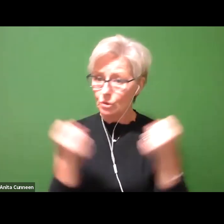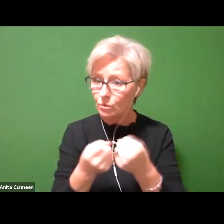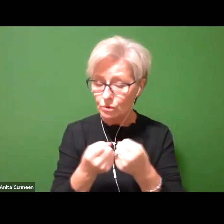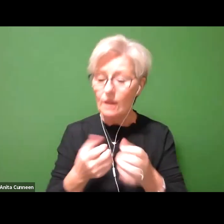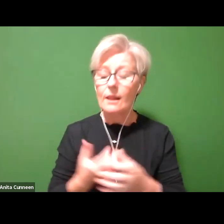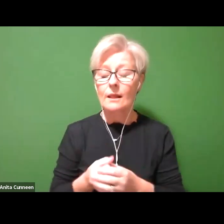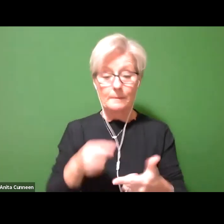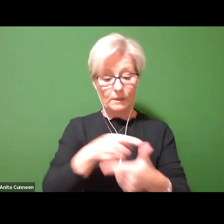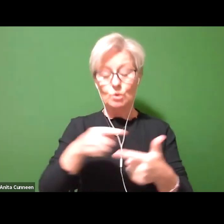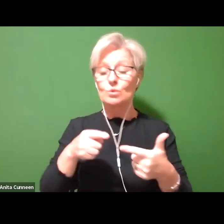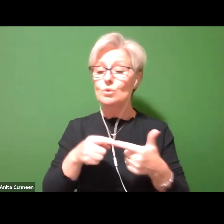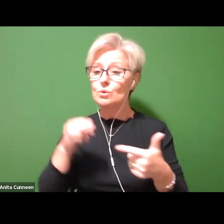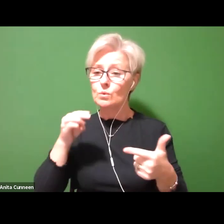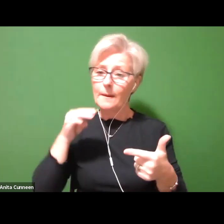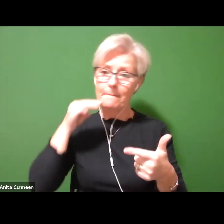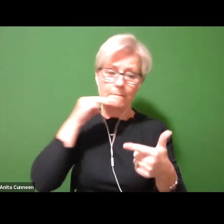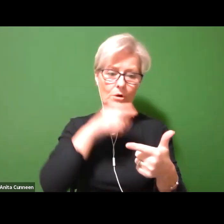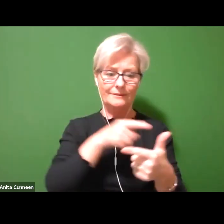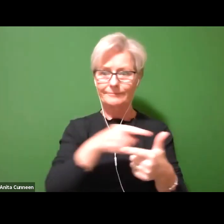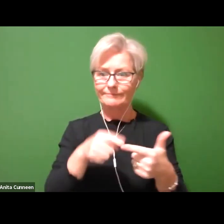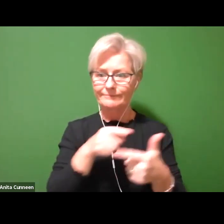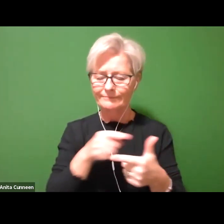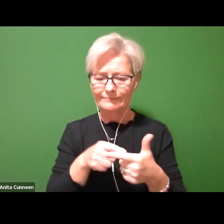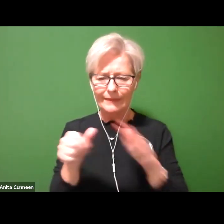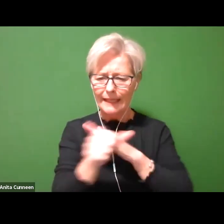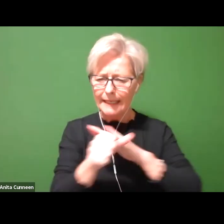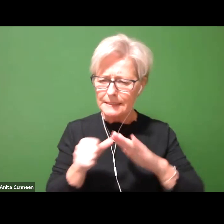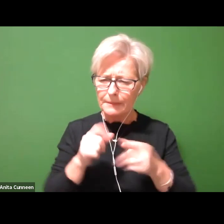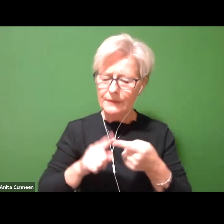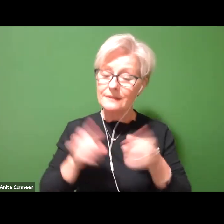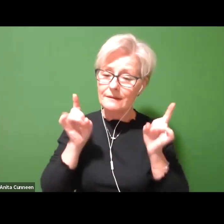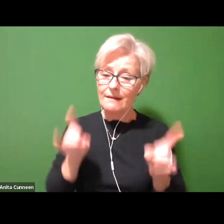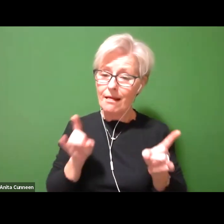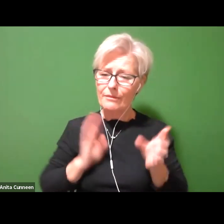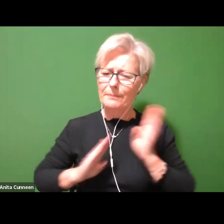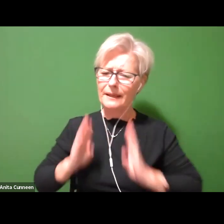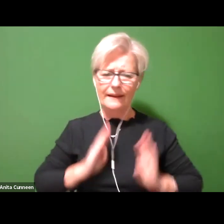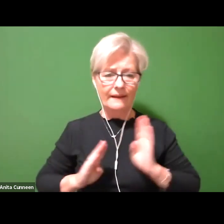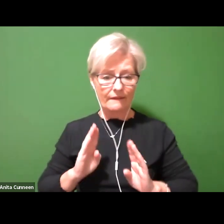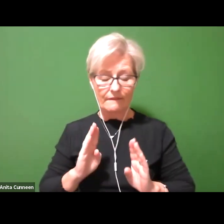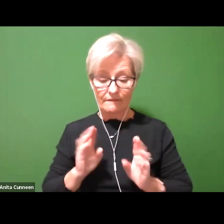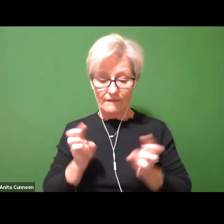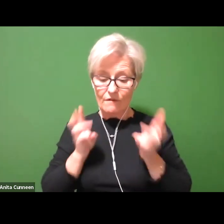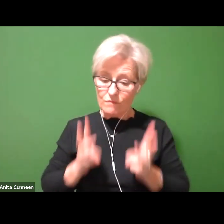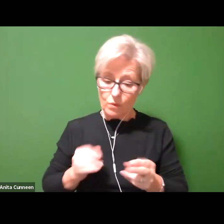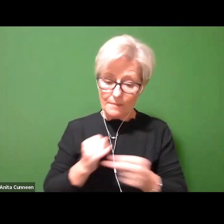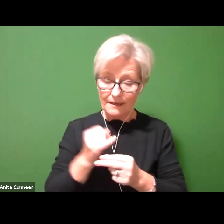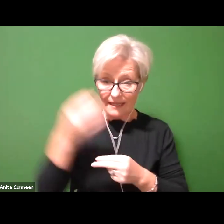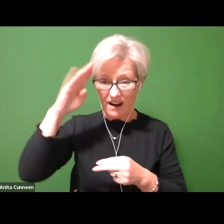the final menopause report, experiences and health behaviours of menopausal women in Ireland, were